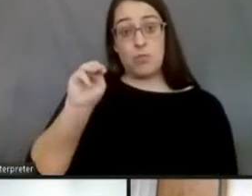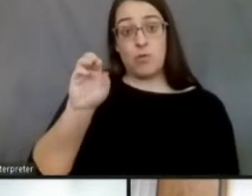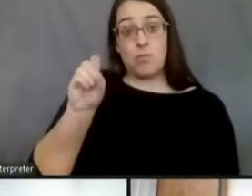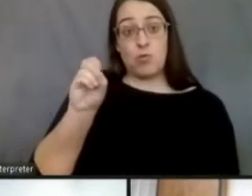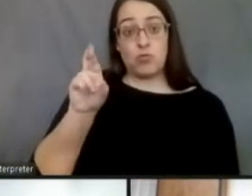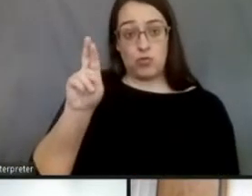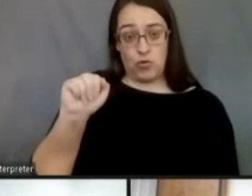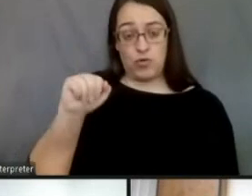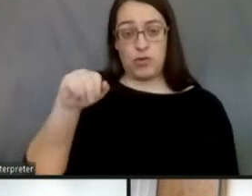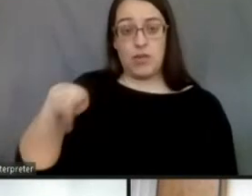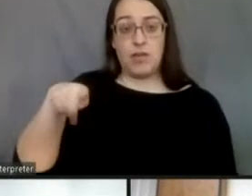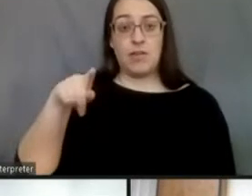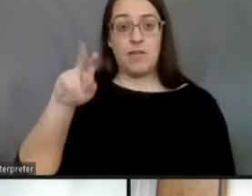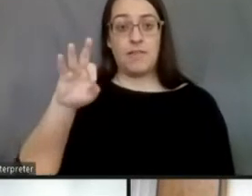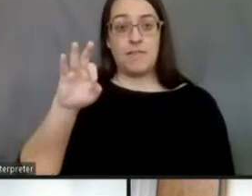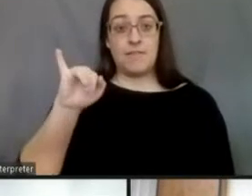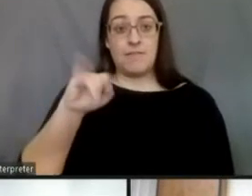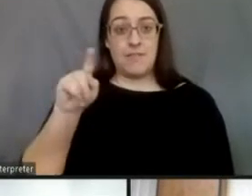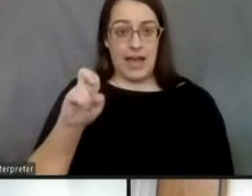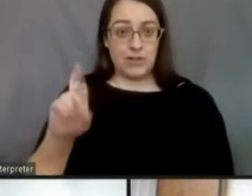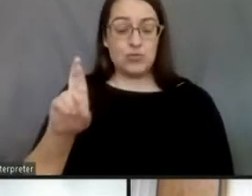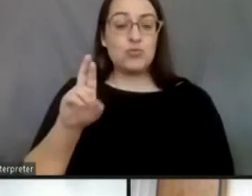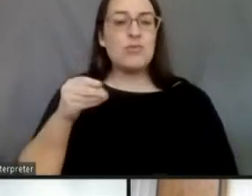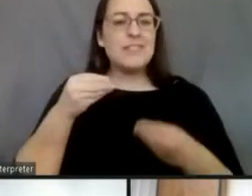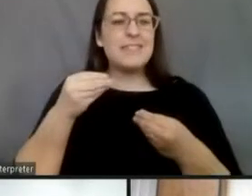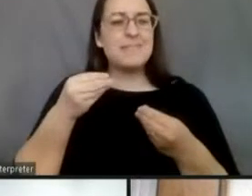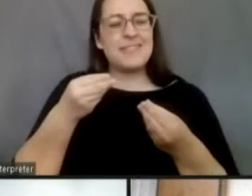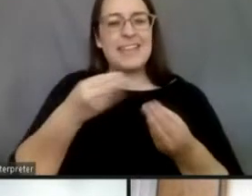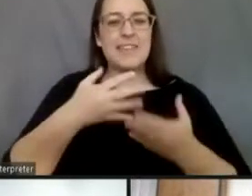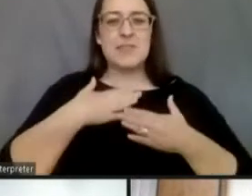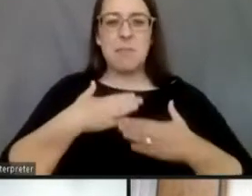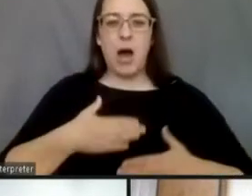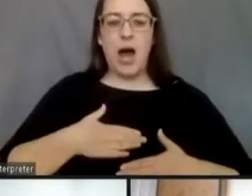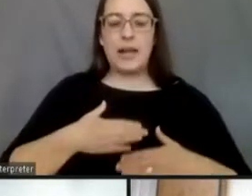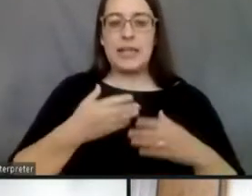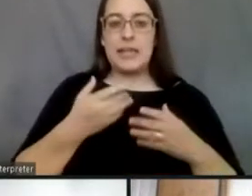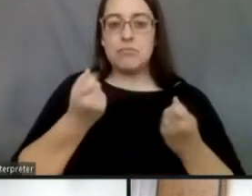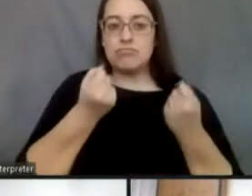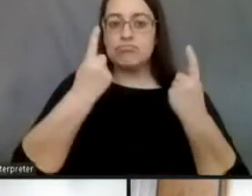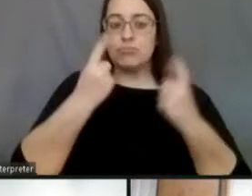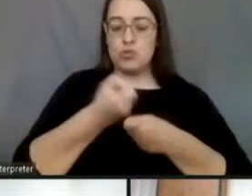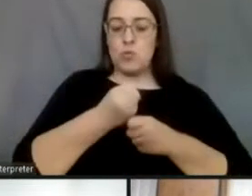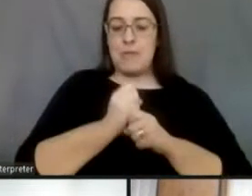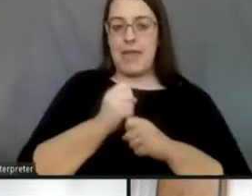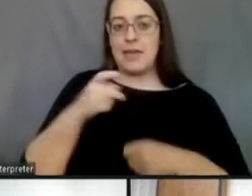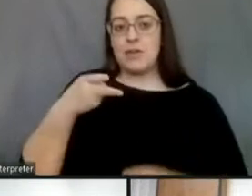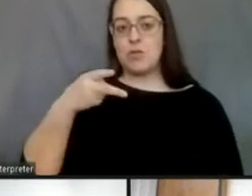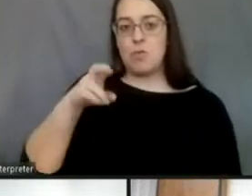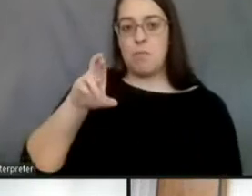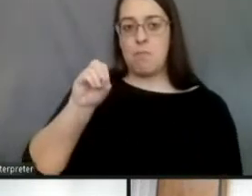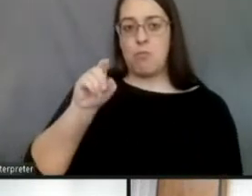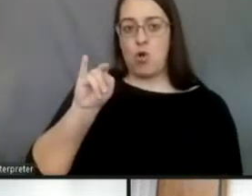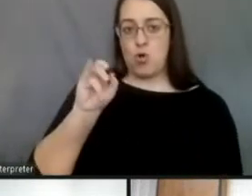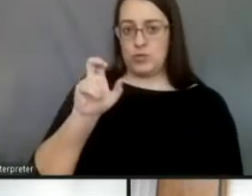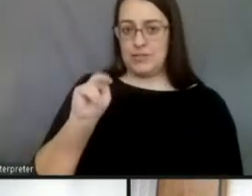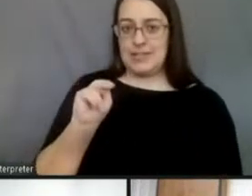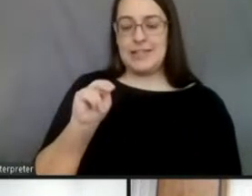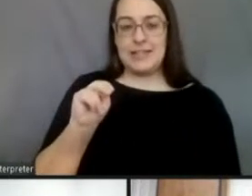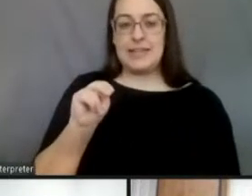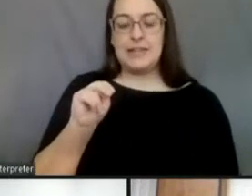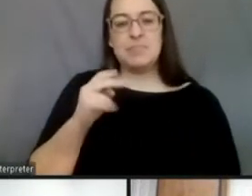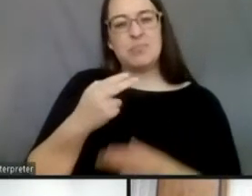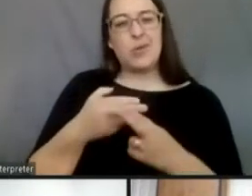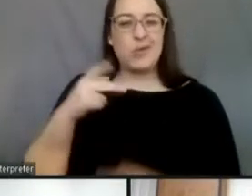vaccines, they give our bodies a message on how to make a single very important protein of this virus called the